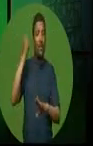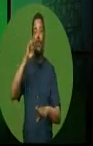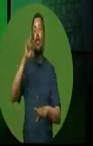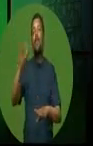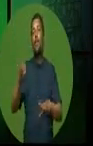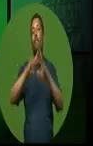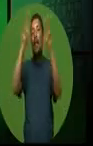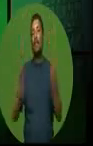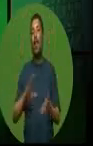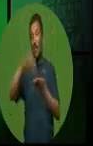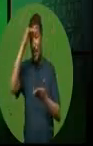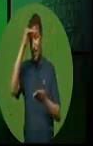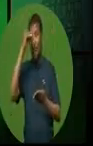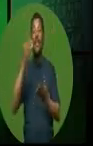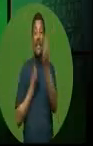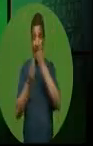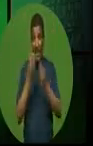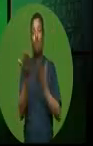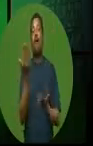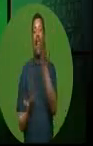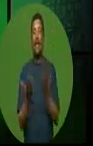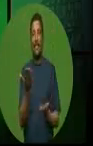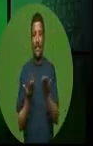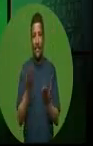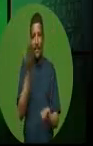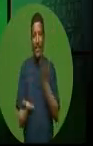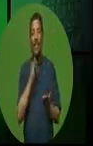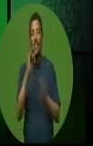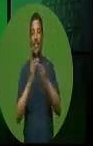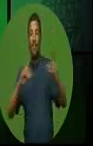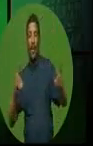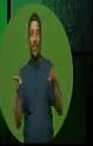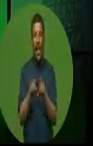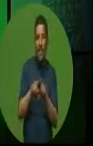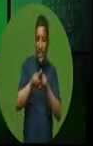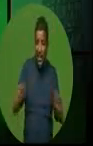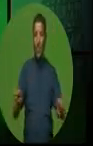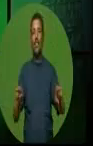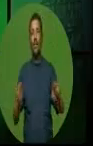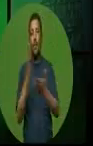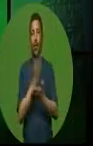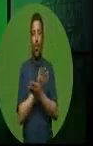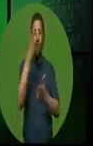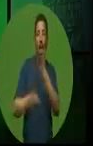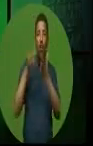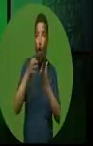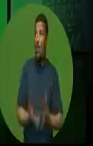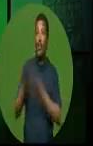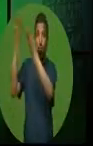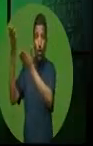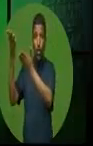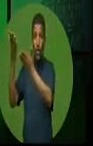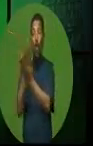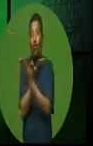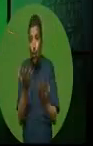non-plasma lesson. The trade balance is defined as the difference between the value of exports